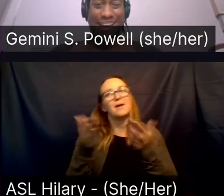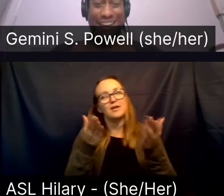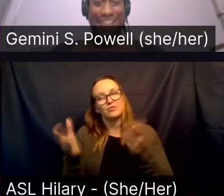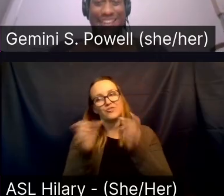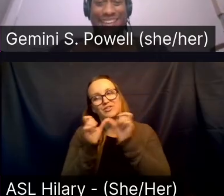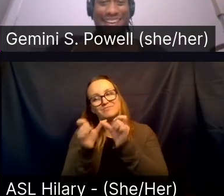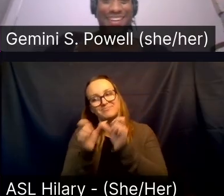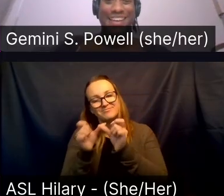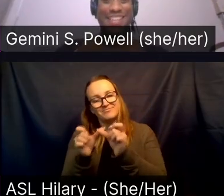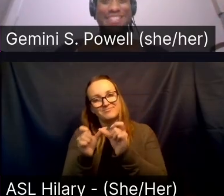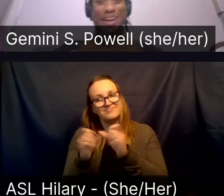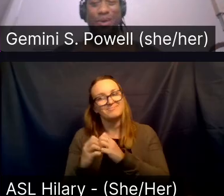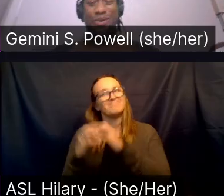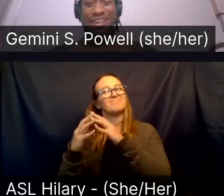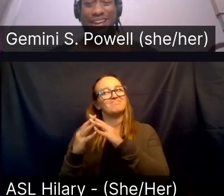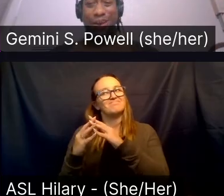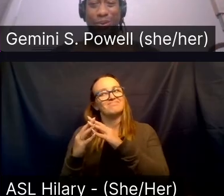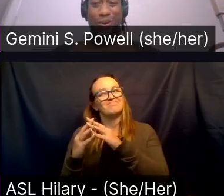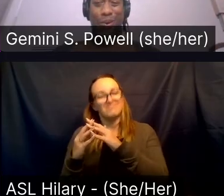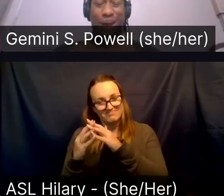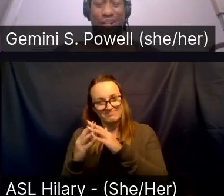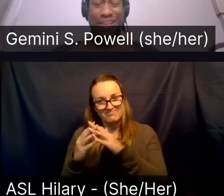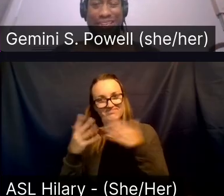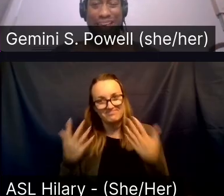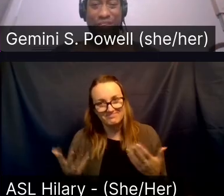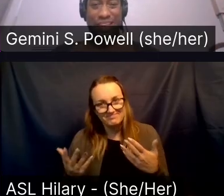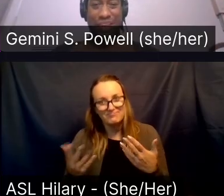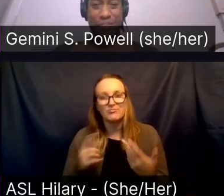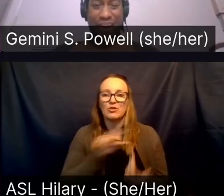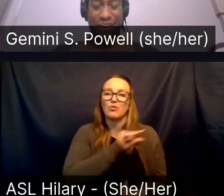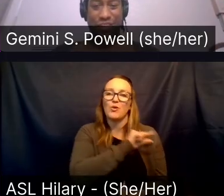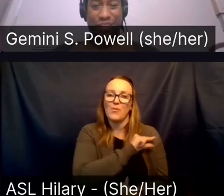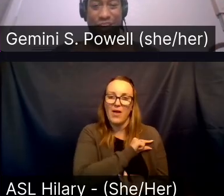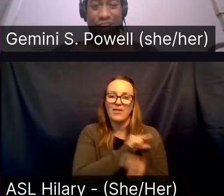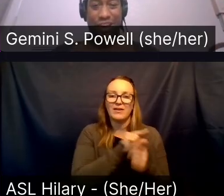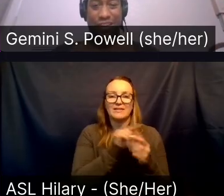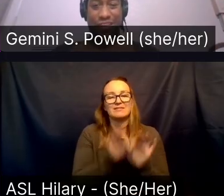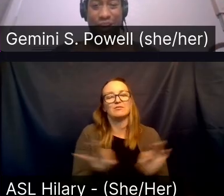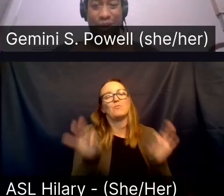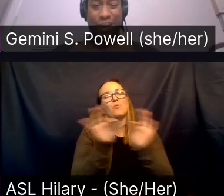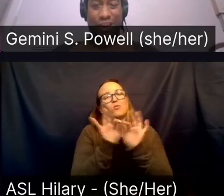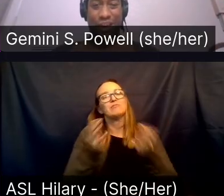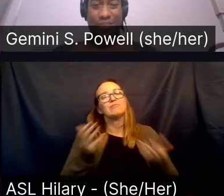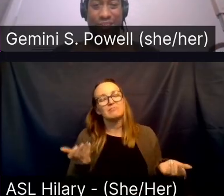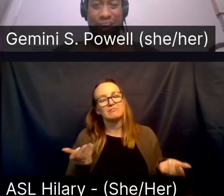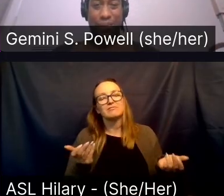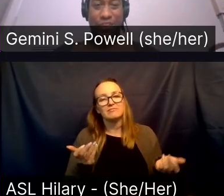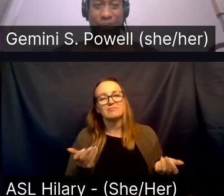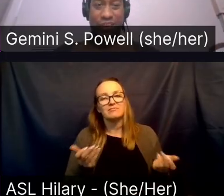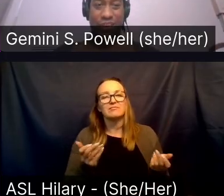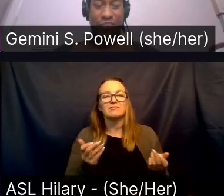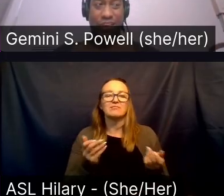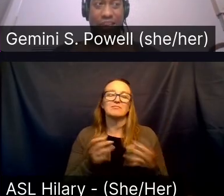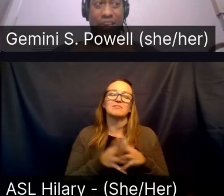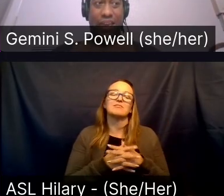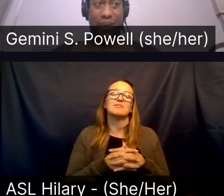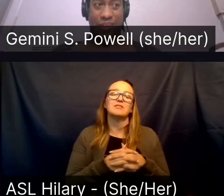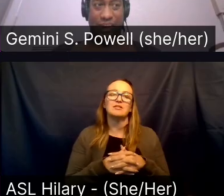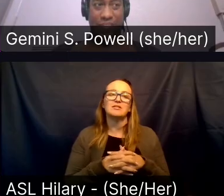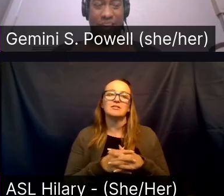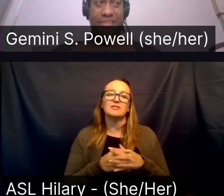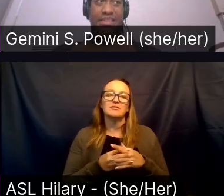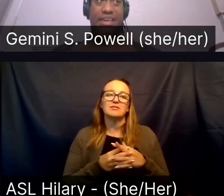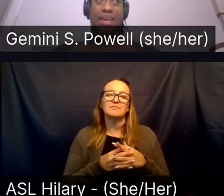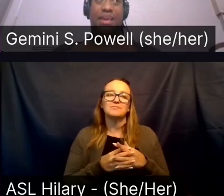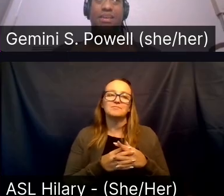up. So, you know, quality definitely matters, when it comes to that perspective. I